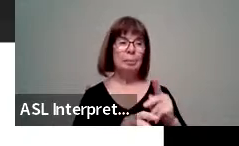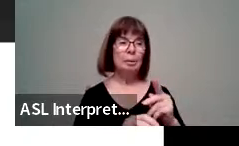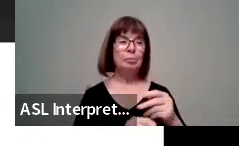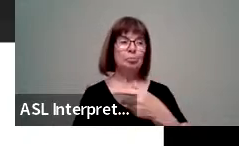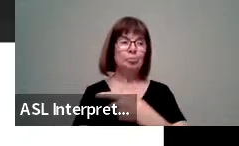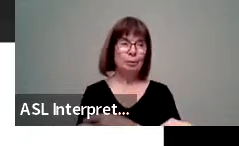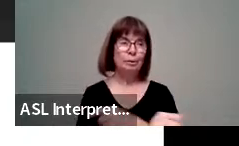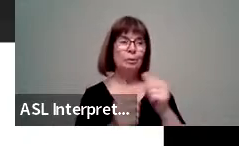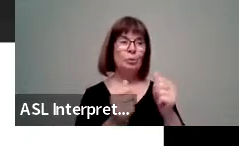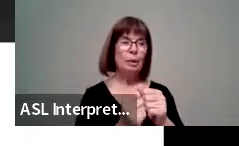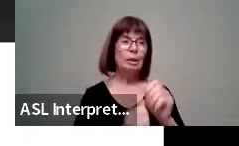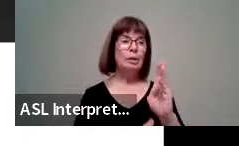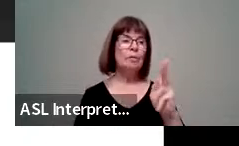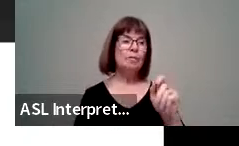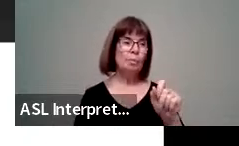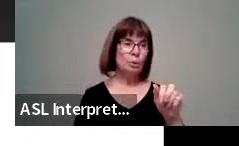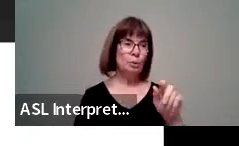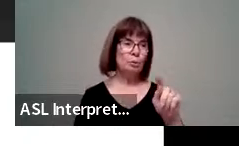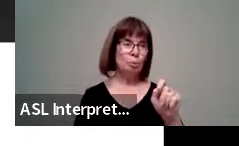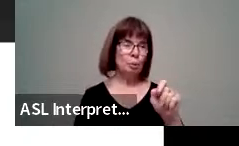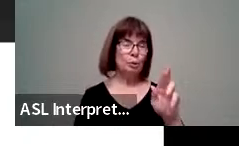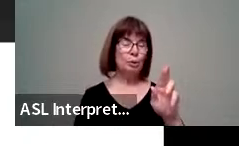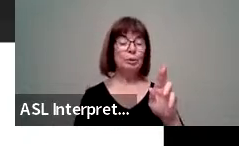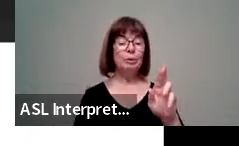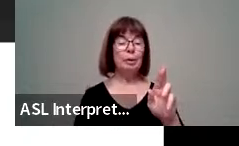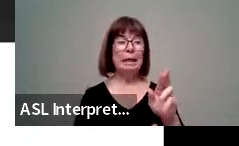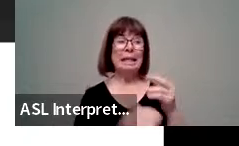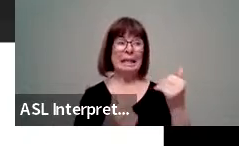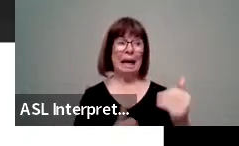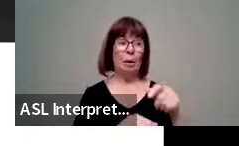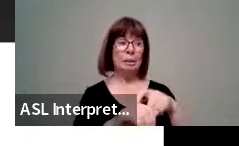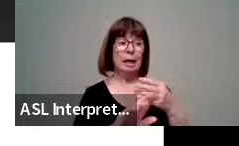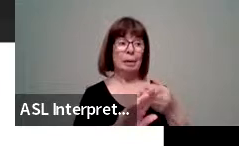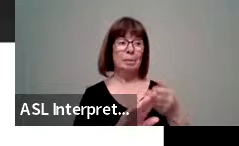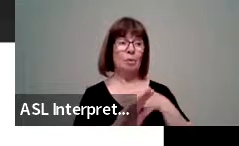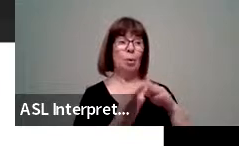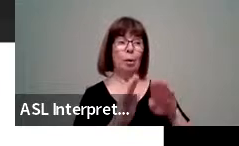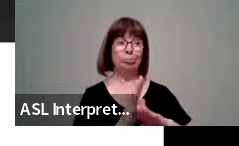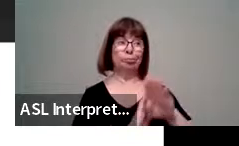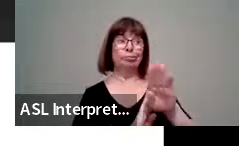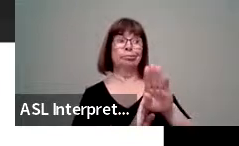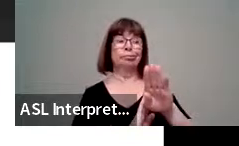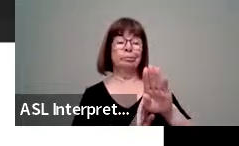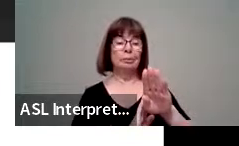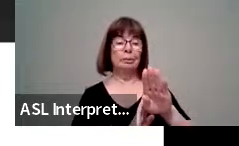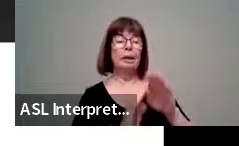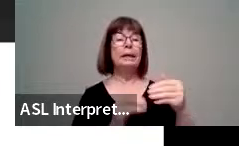Now is the time before those cases start going up. Next slide.